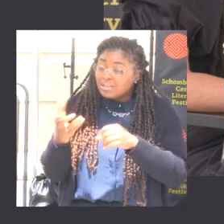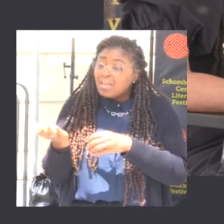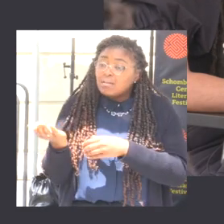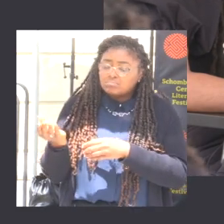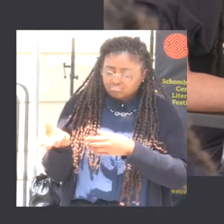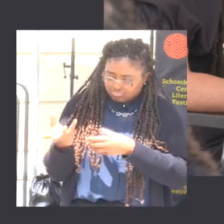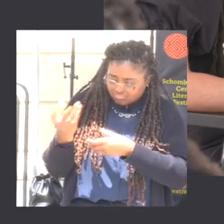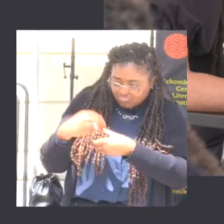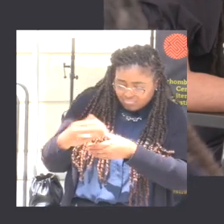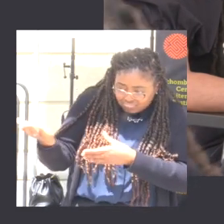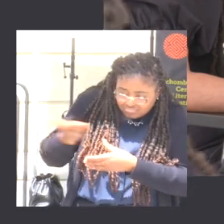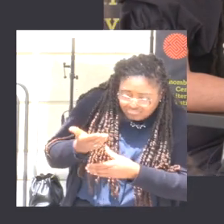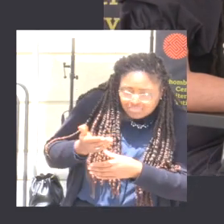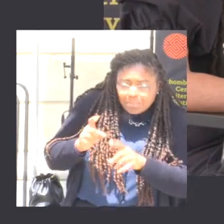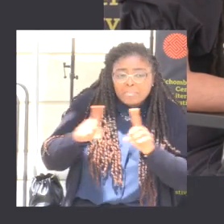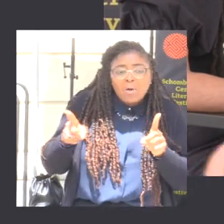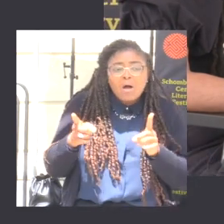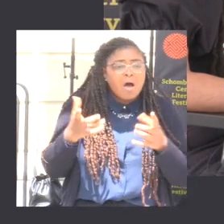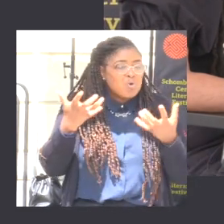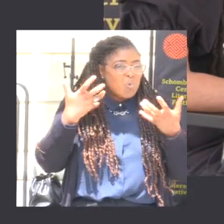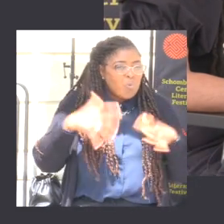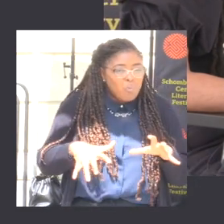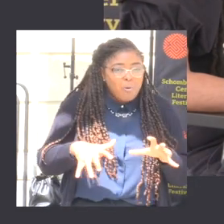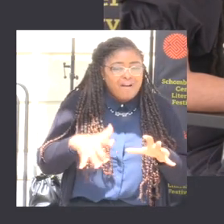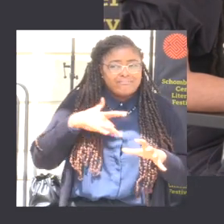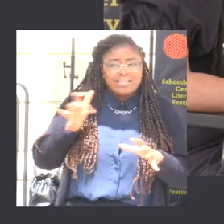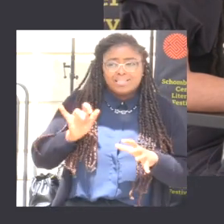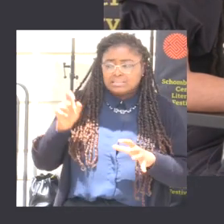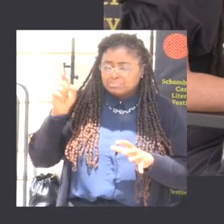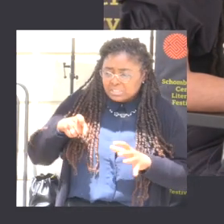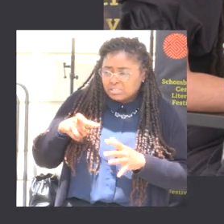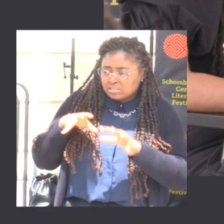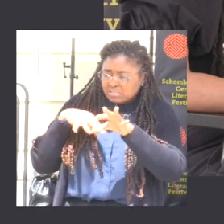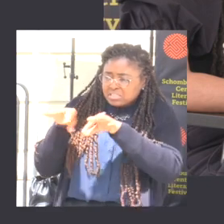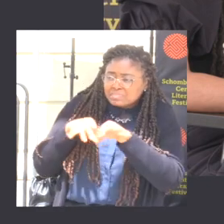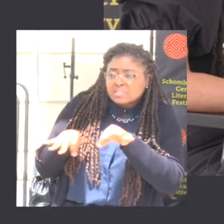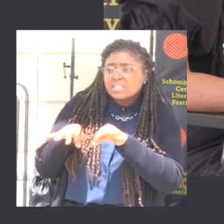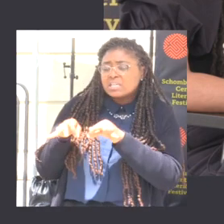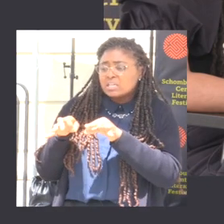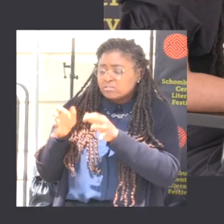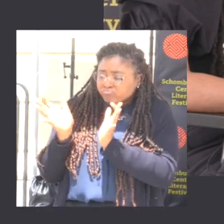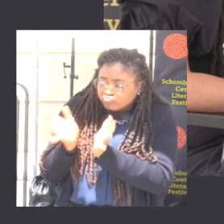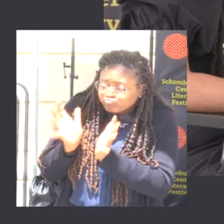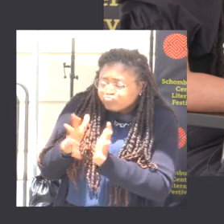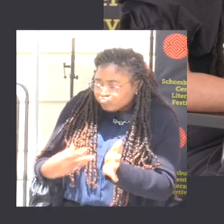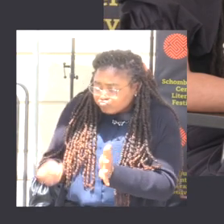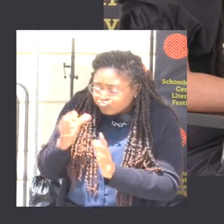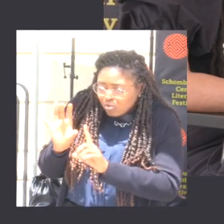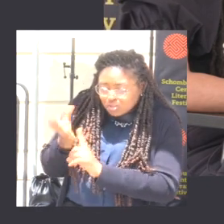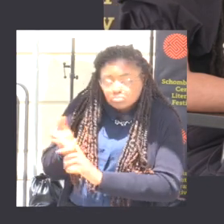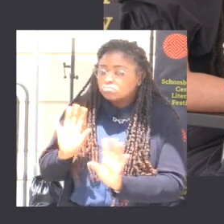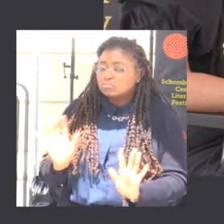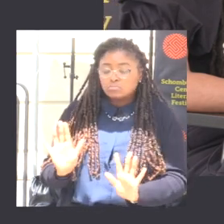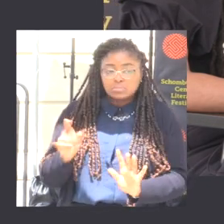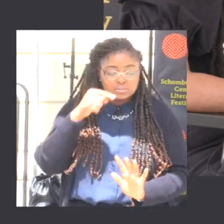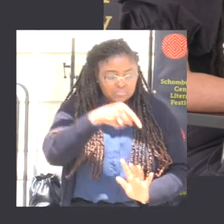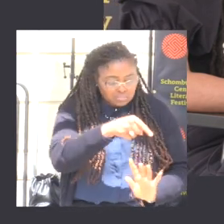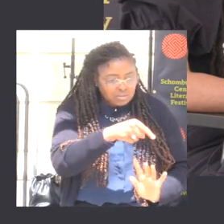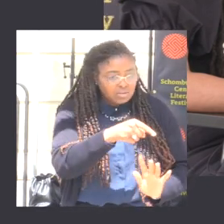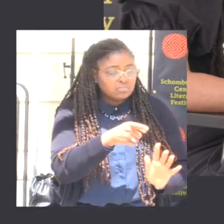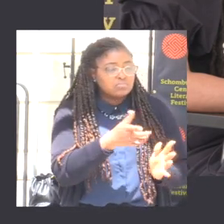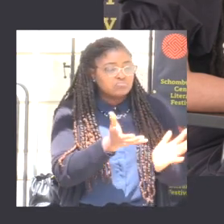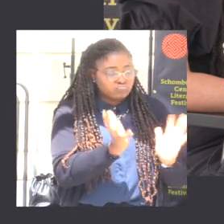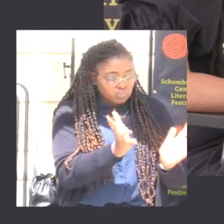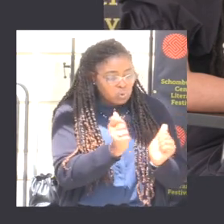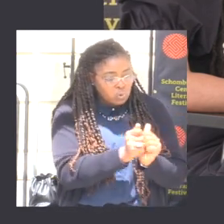of this impulse to feel like we have to explain or talk to the wider culture, but this is about us talking to each other, not just here in North